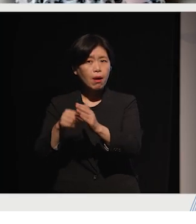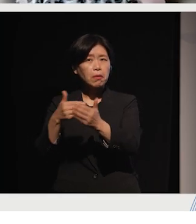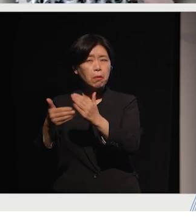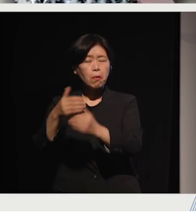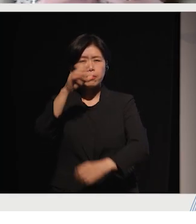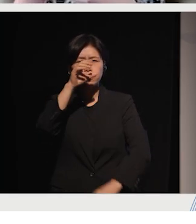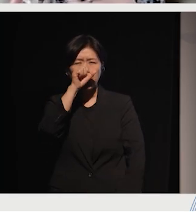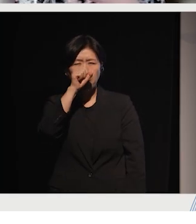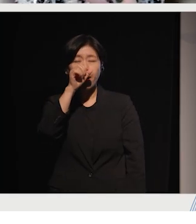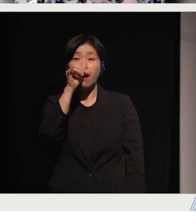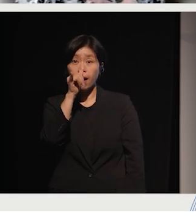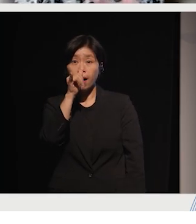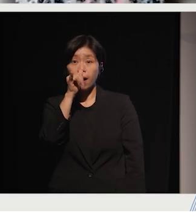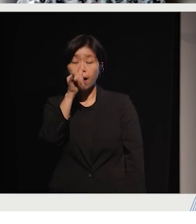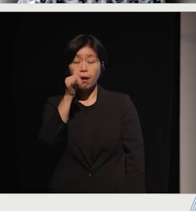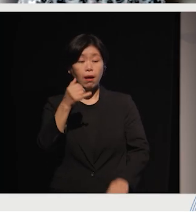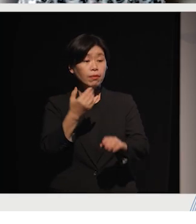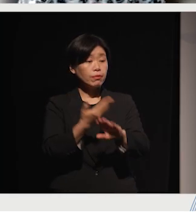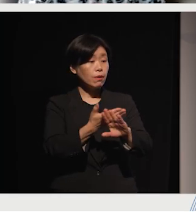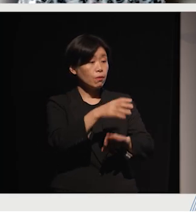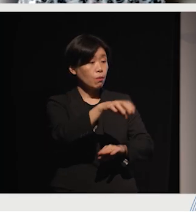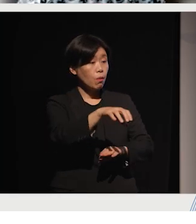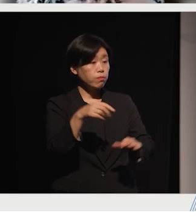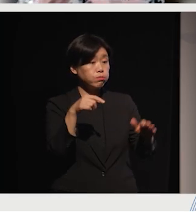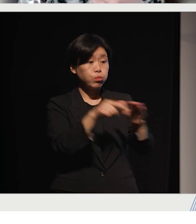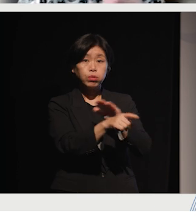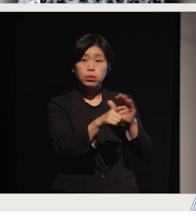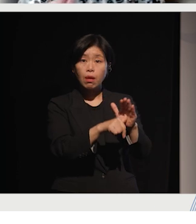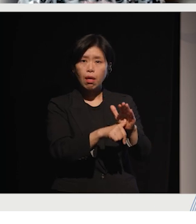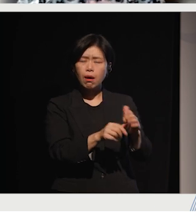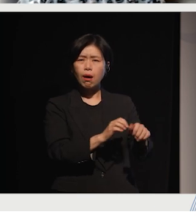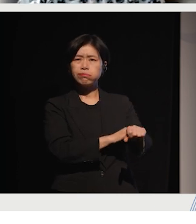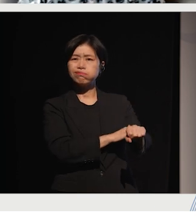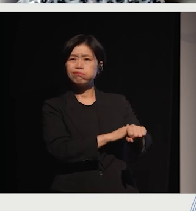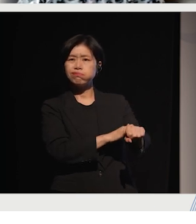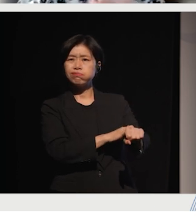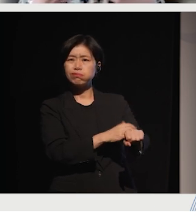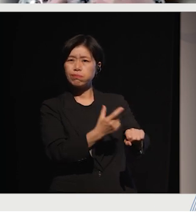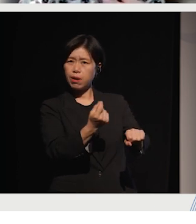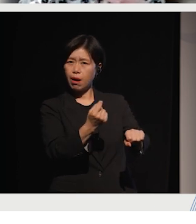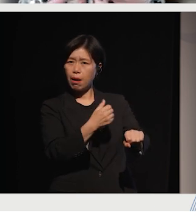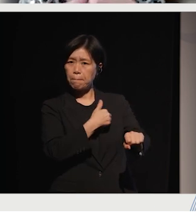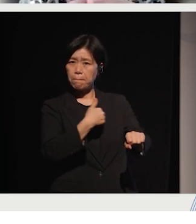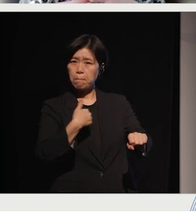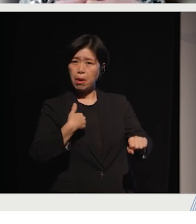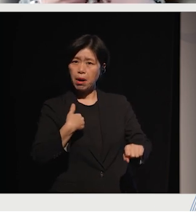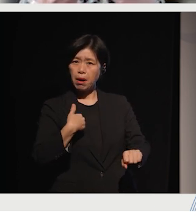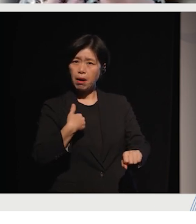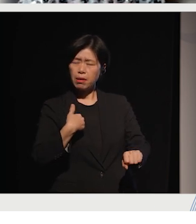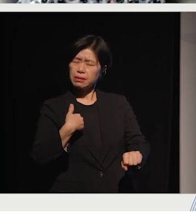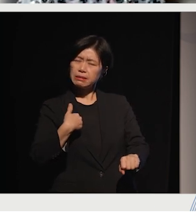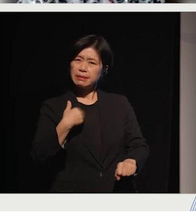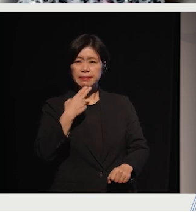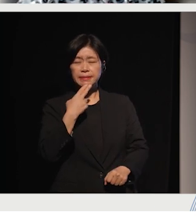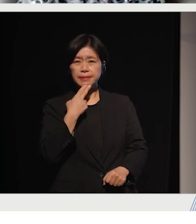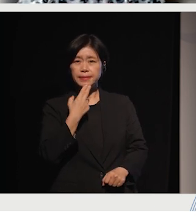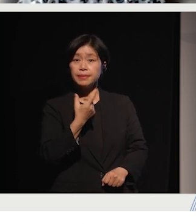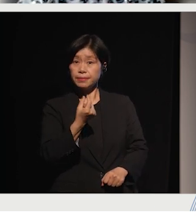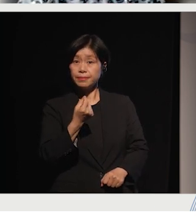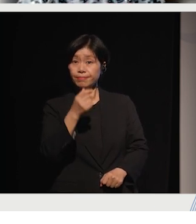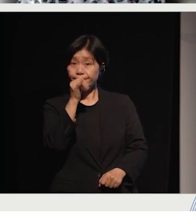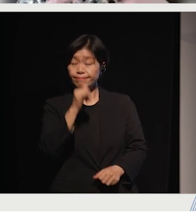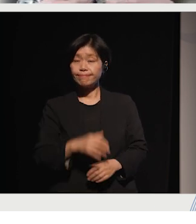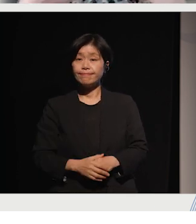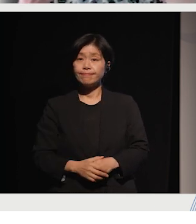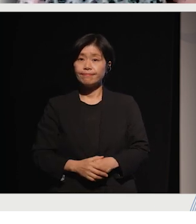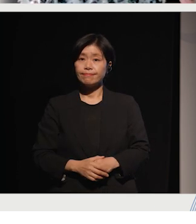another museum and not have the same type of experience. And that's what we want to change. We want visitors to know what to